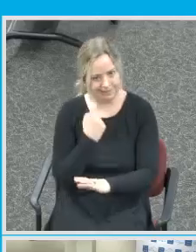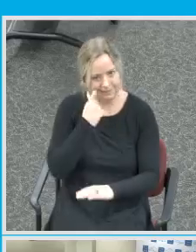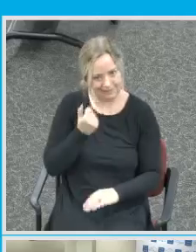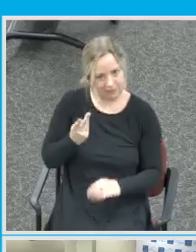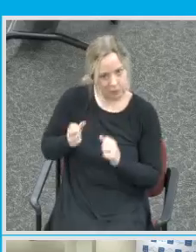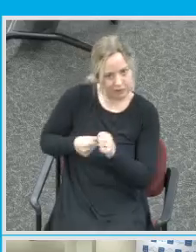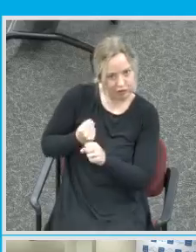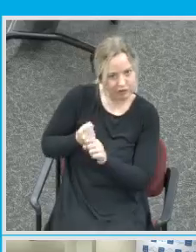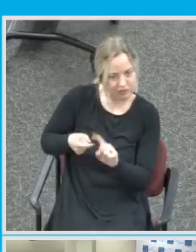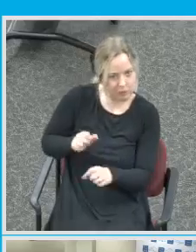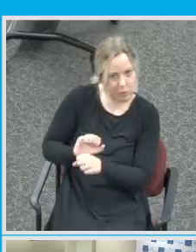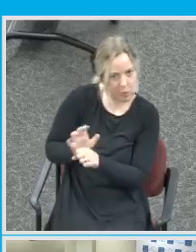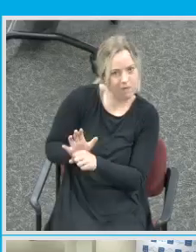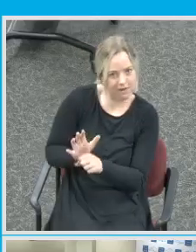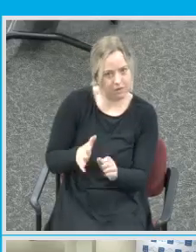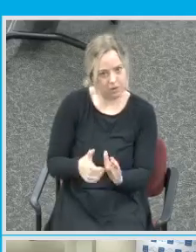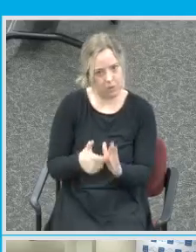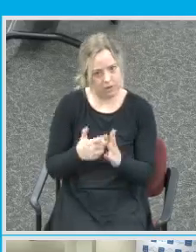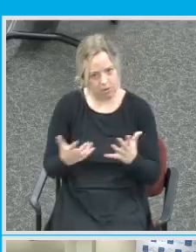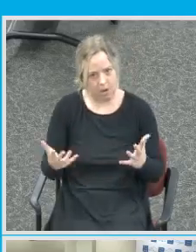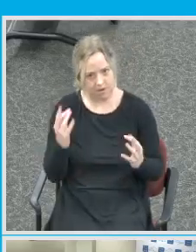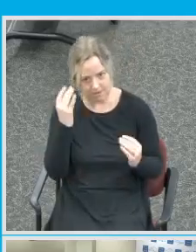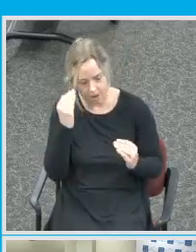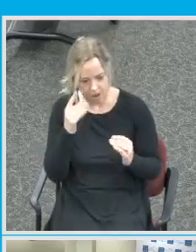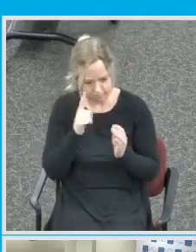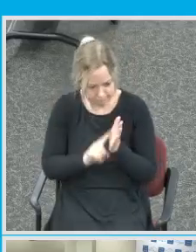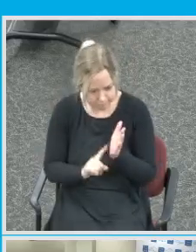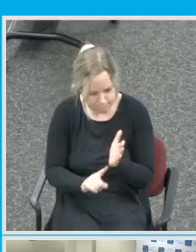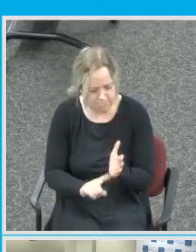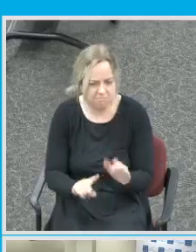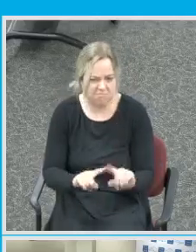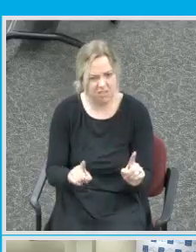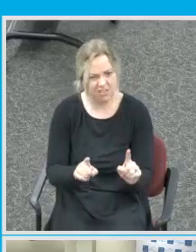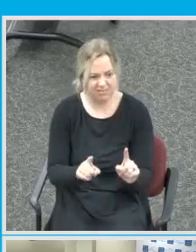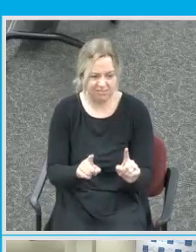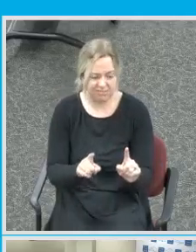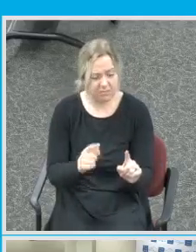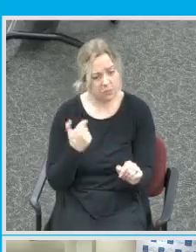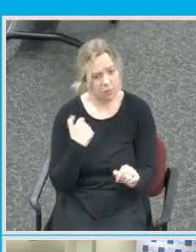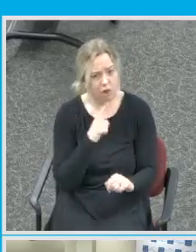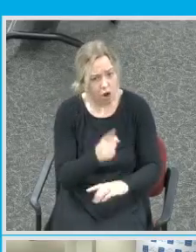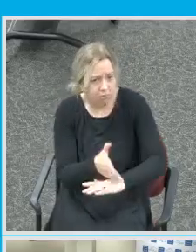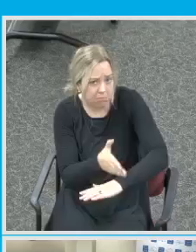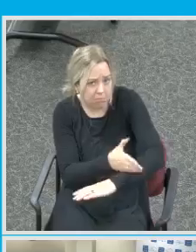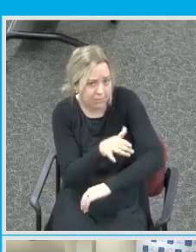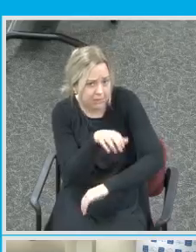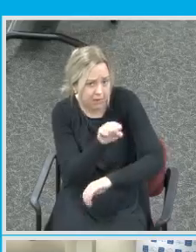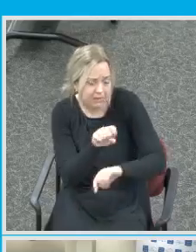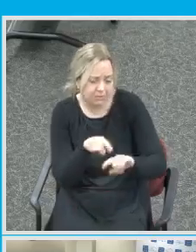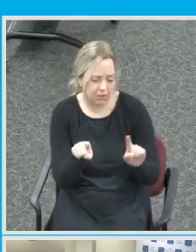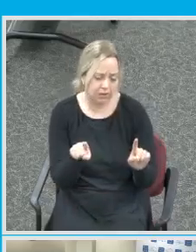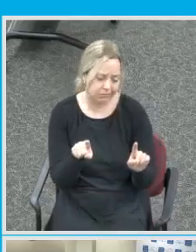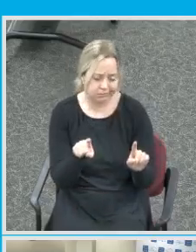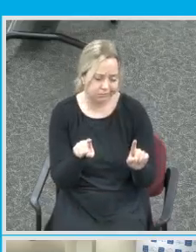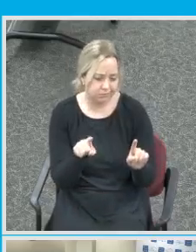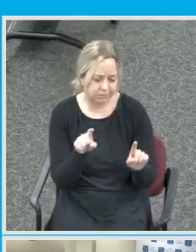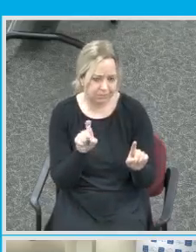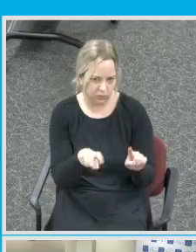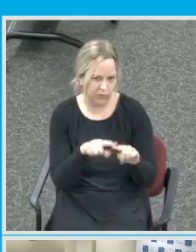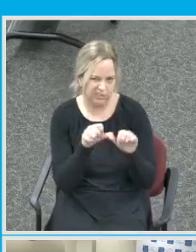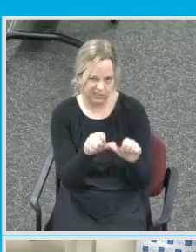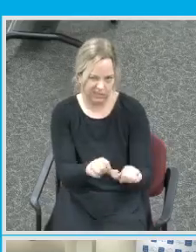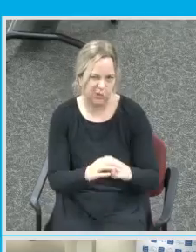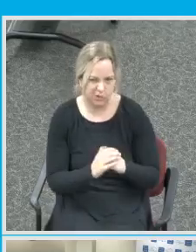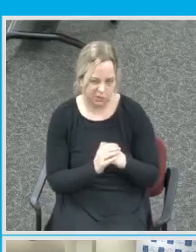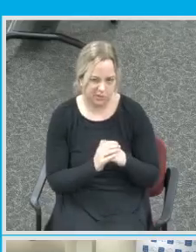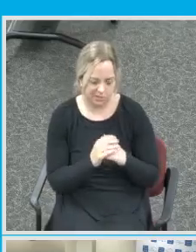takes as well. And we're making progress, but we still steady on that front. Don't go through the